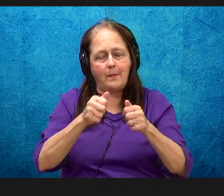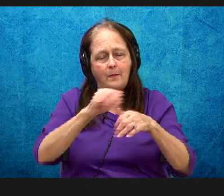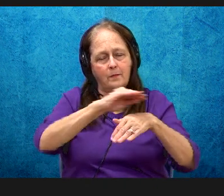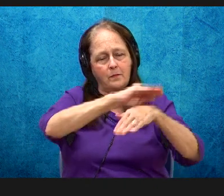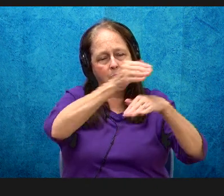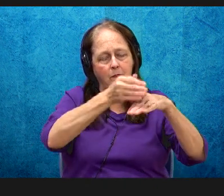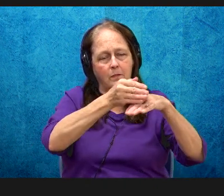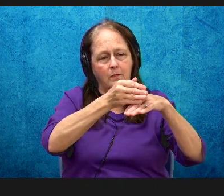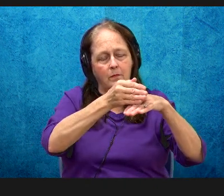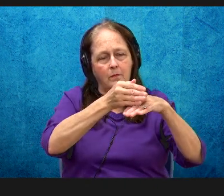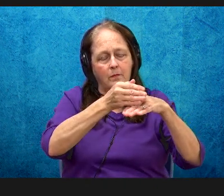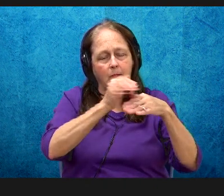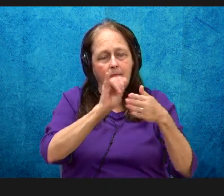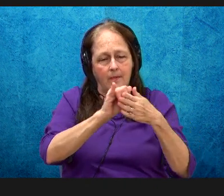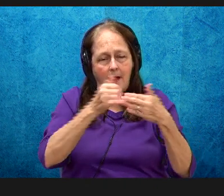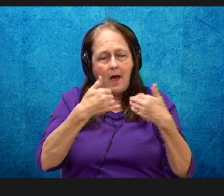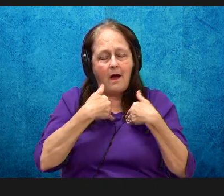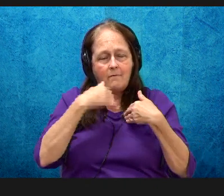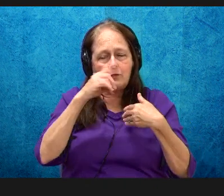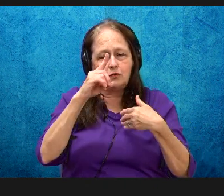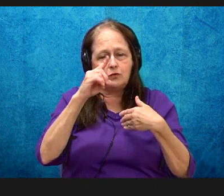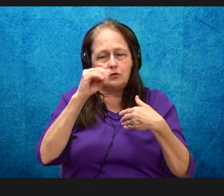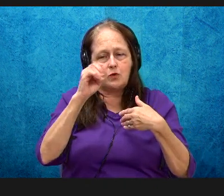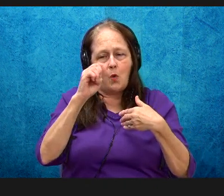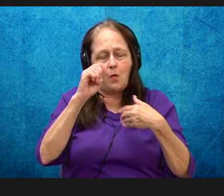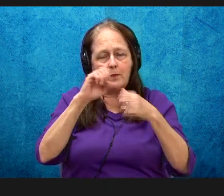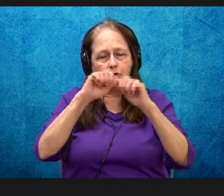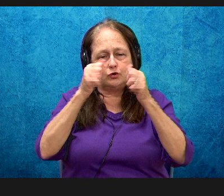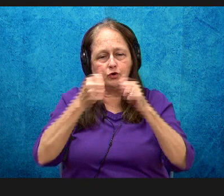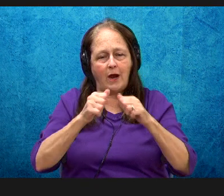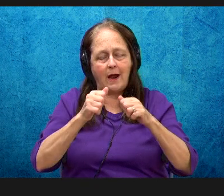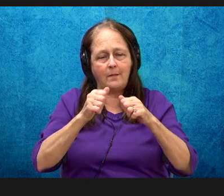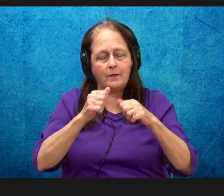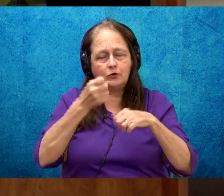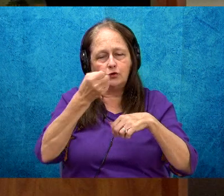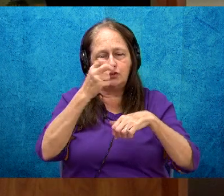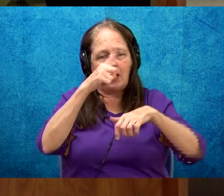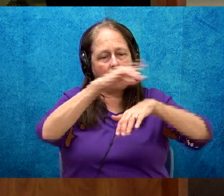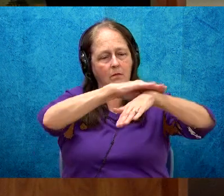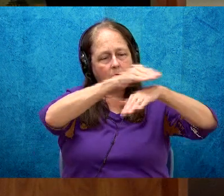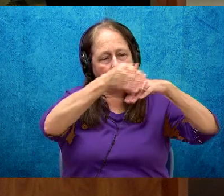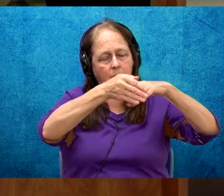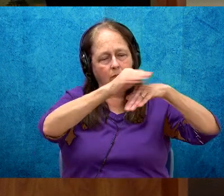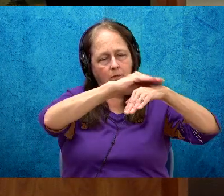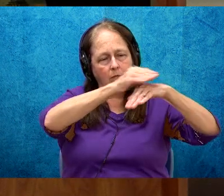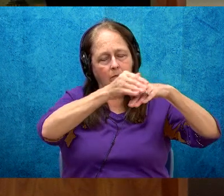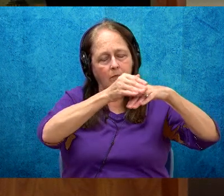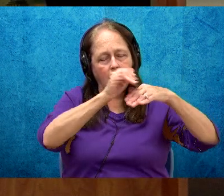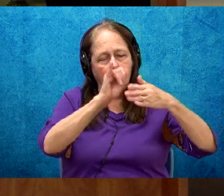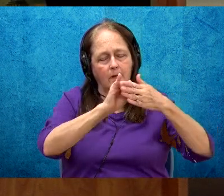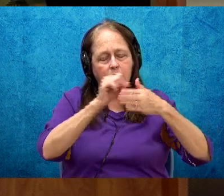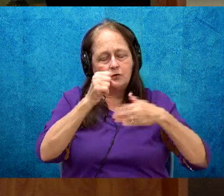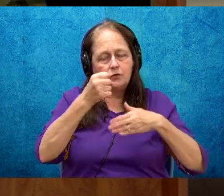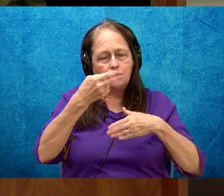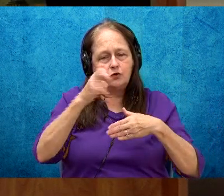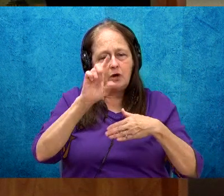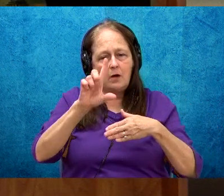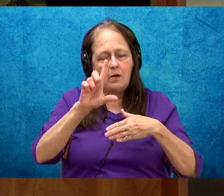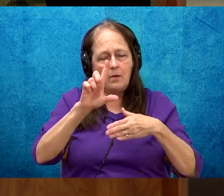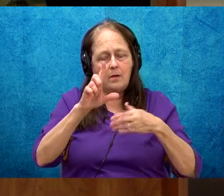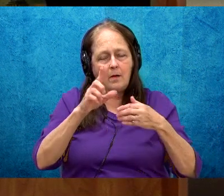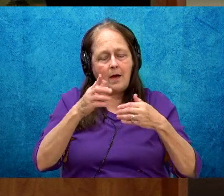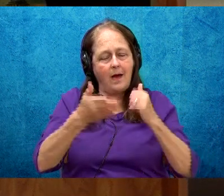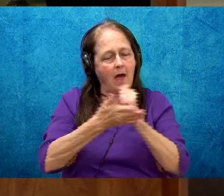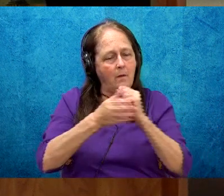statement. They do have dome-shaped shells. But I don't think that the author stated that the shells help them